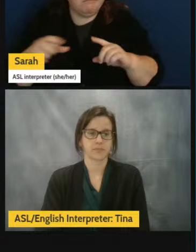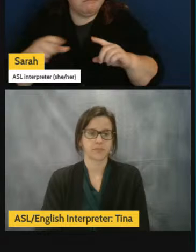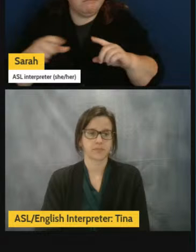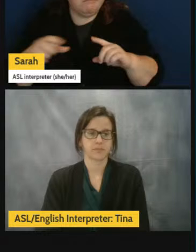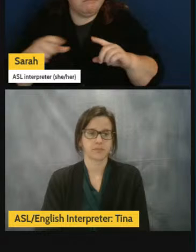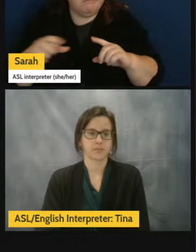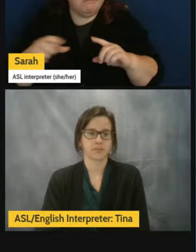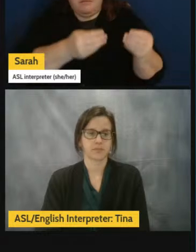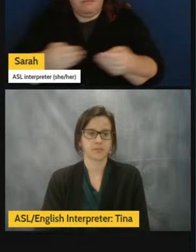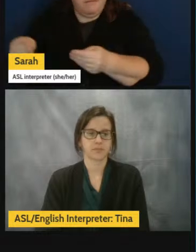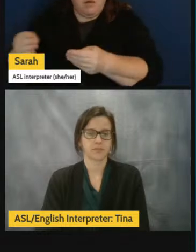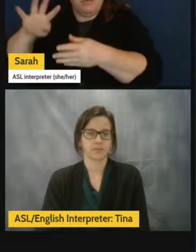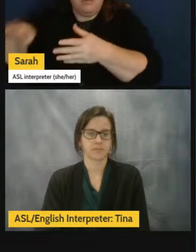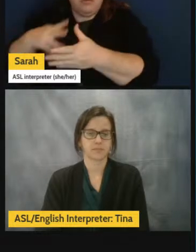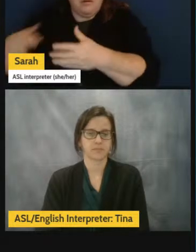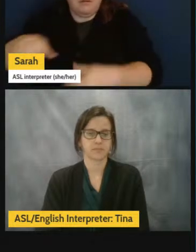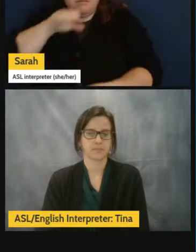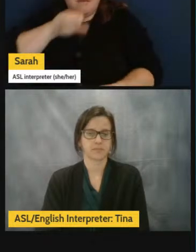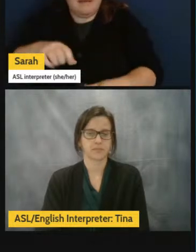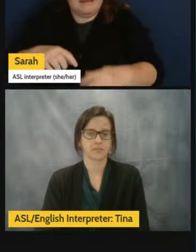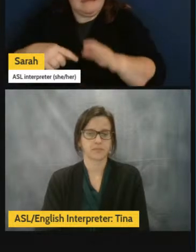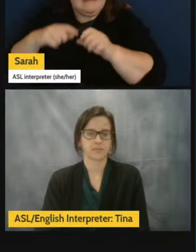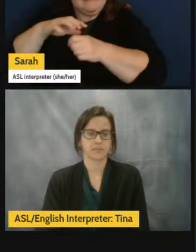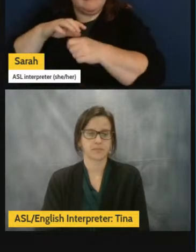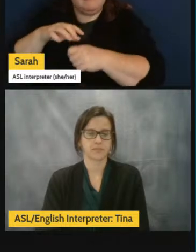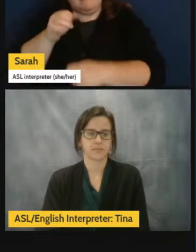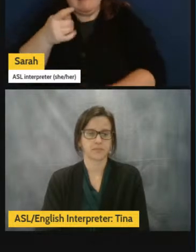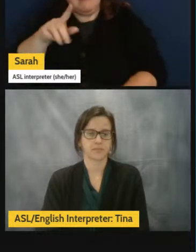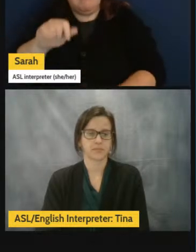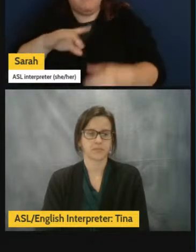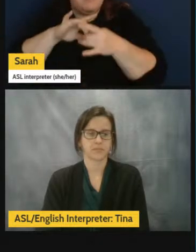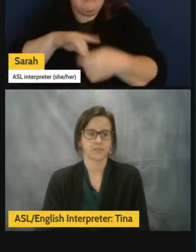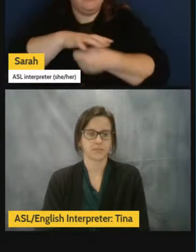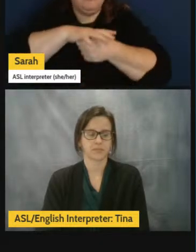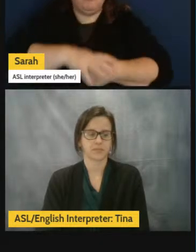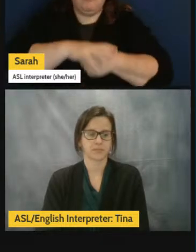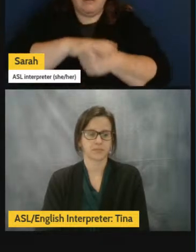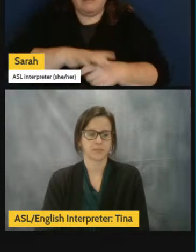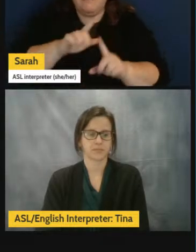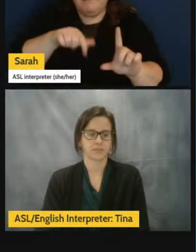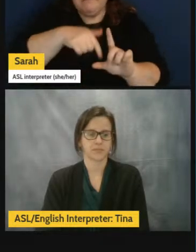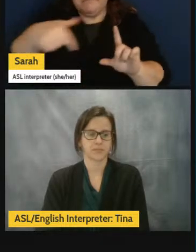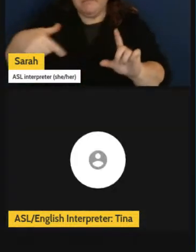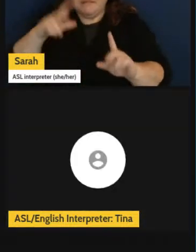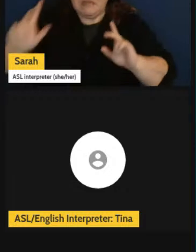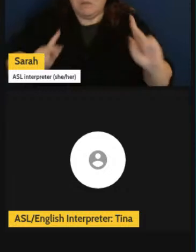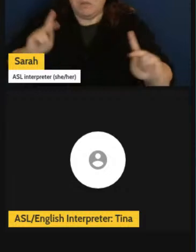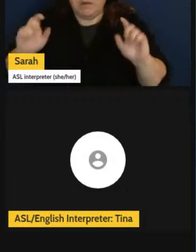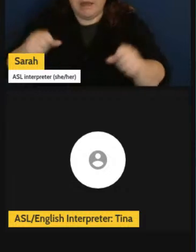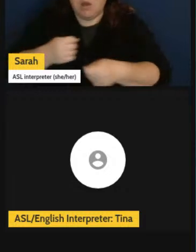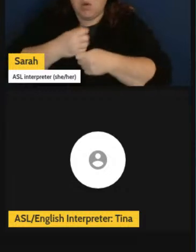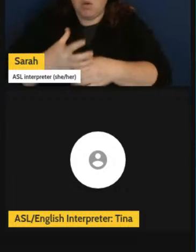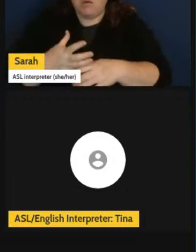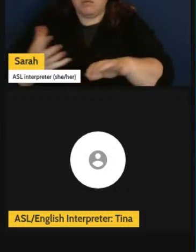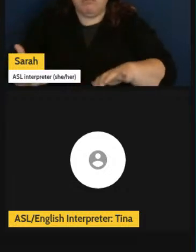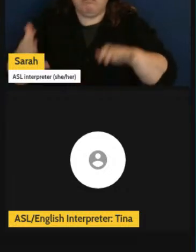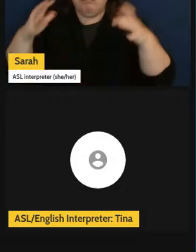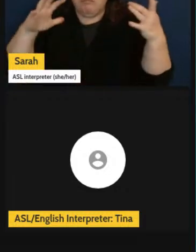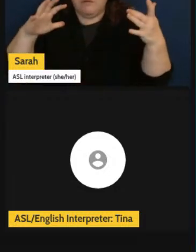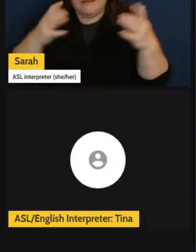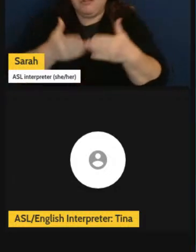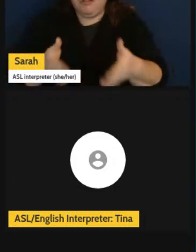Stigma-related stressors experienced by LGBTQ people can lead to disruptions in